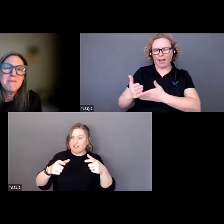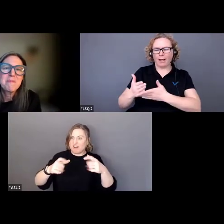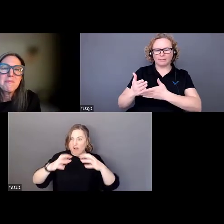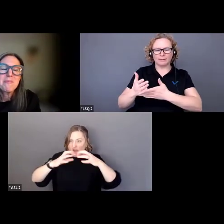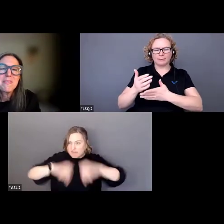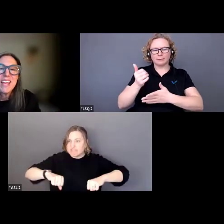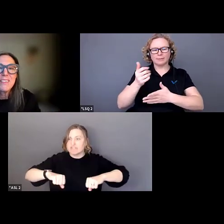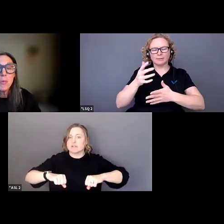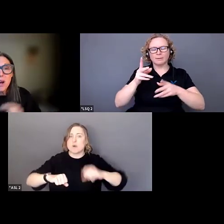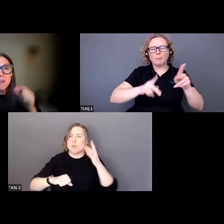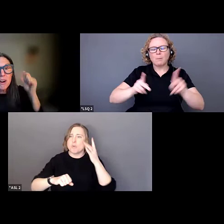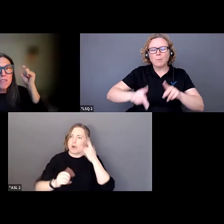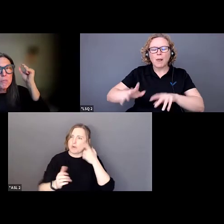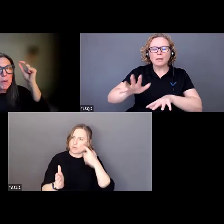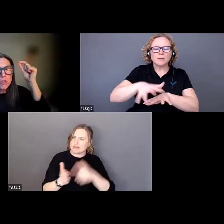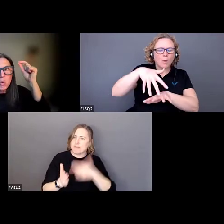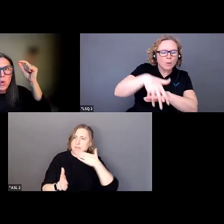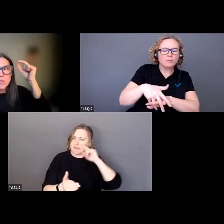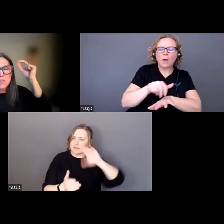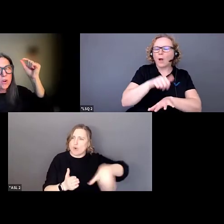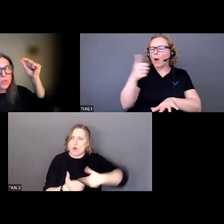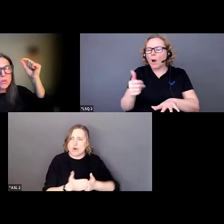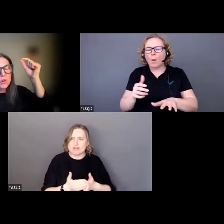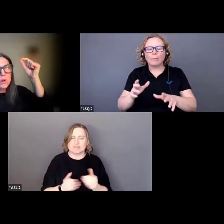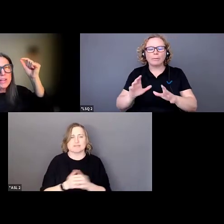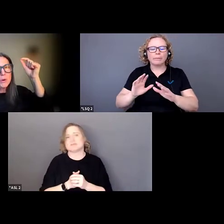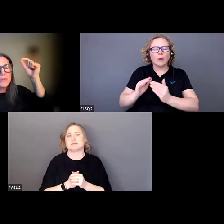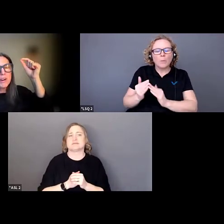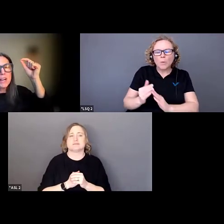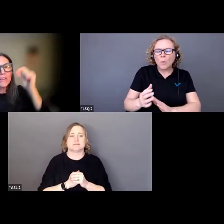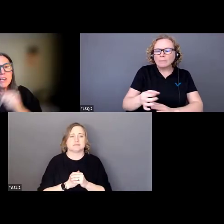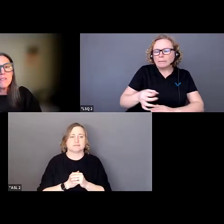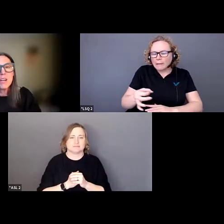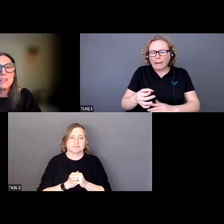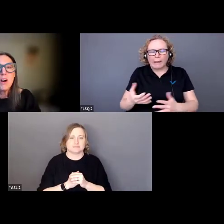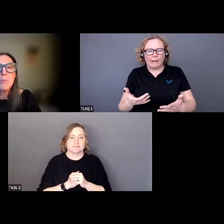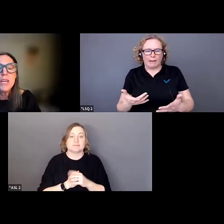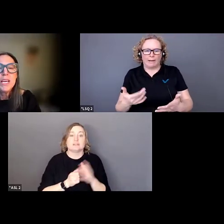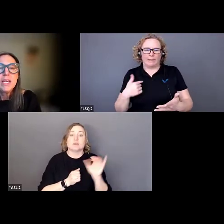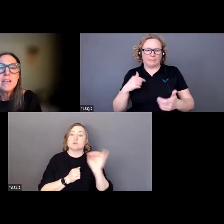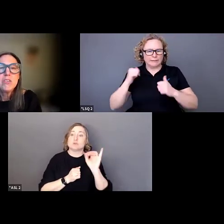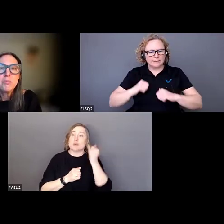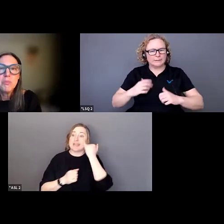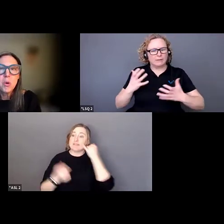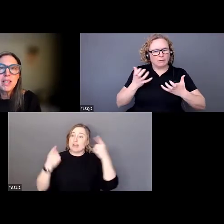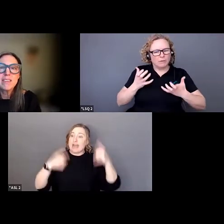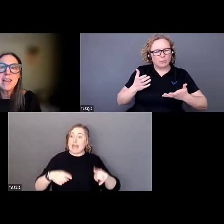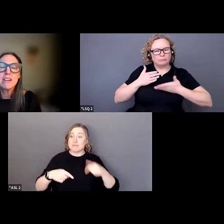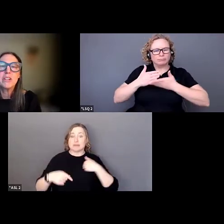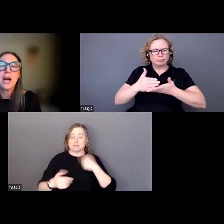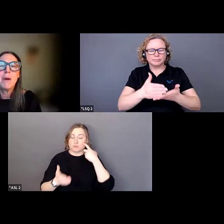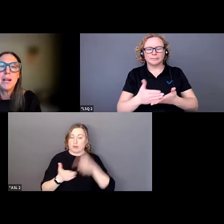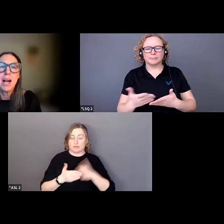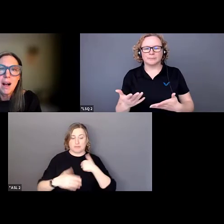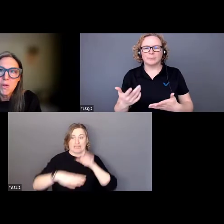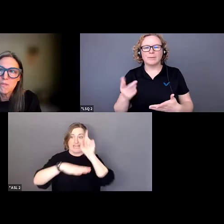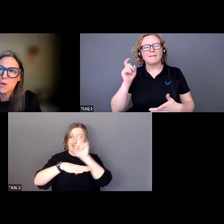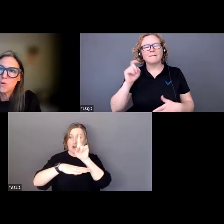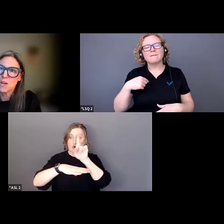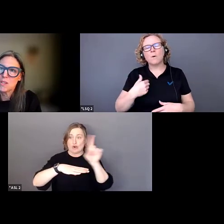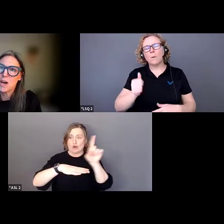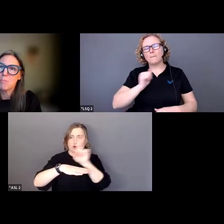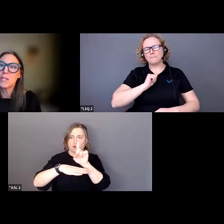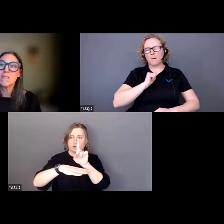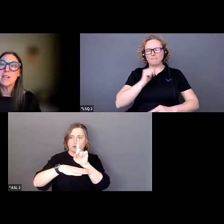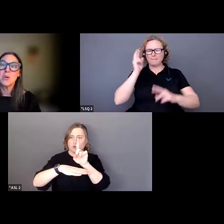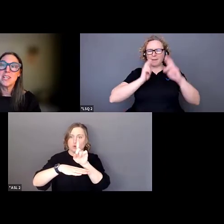us. And that one of our special roles for all those coins where we find ourselves on top is to mobilize action among other